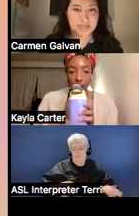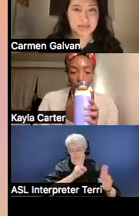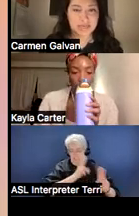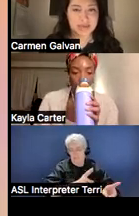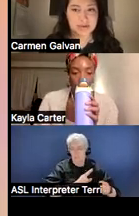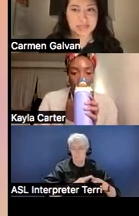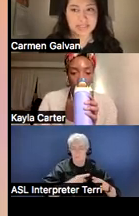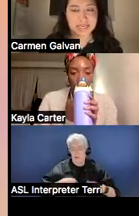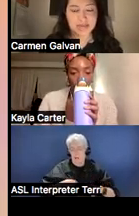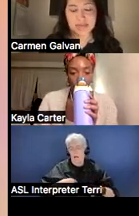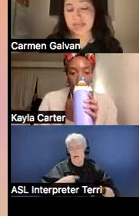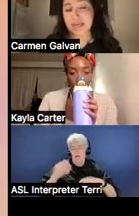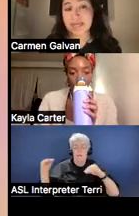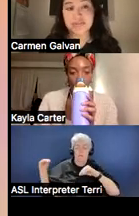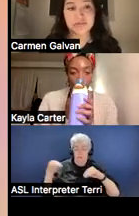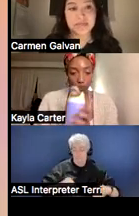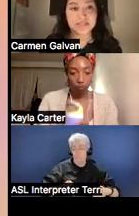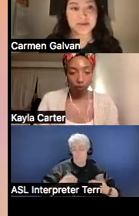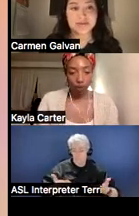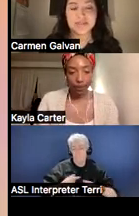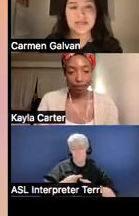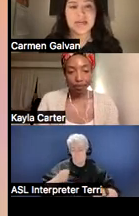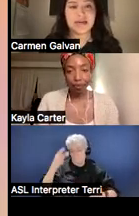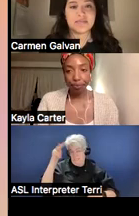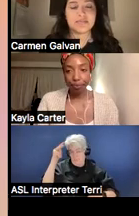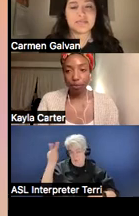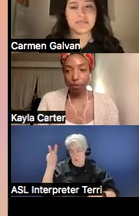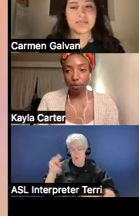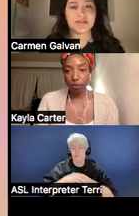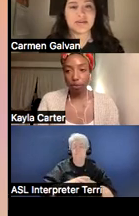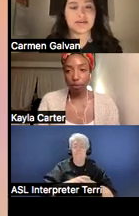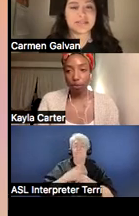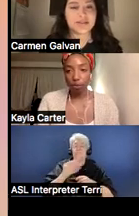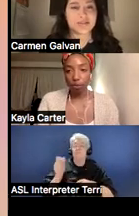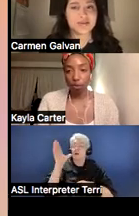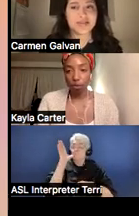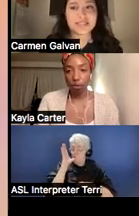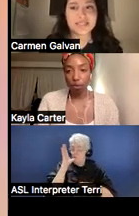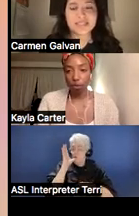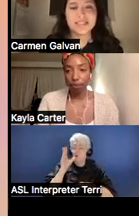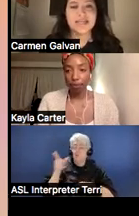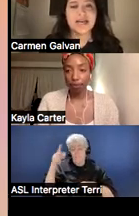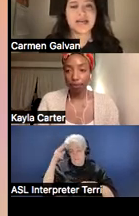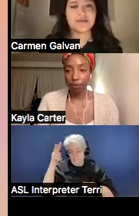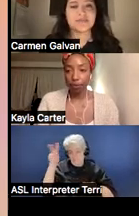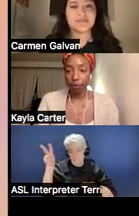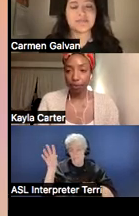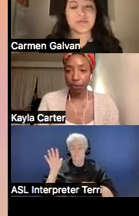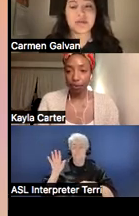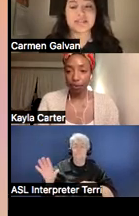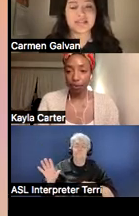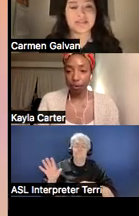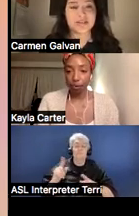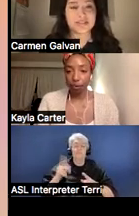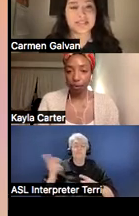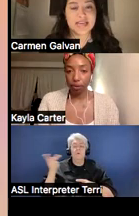mentioned, am an immigrant. I came at a young age from Mexico. My mother is also Mexican, but we